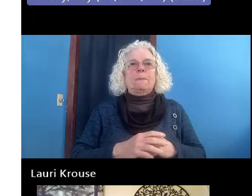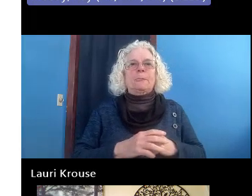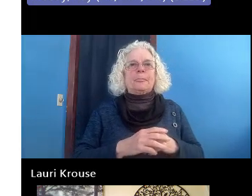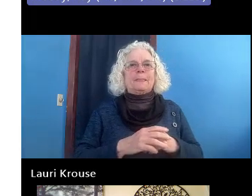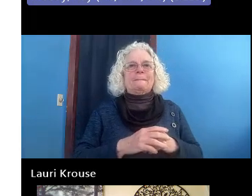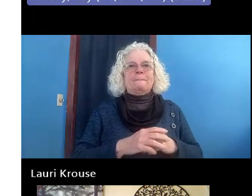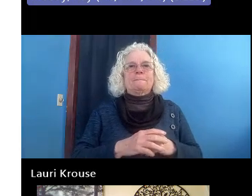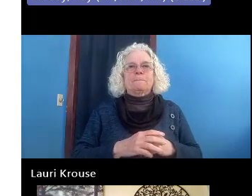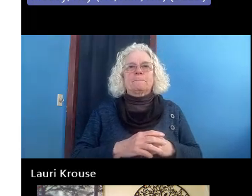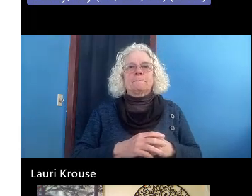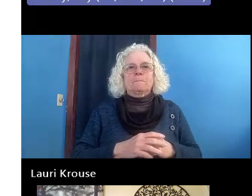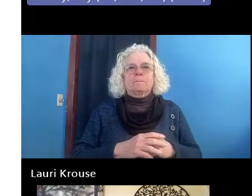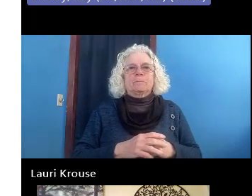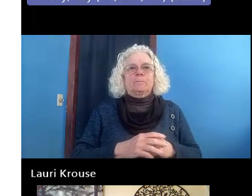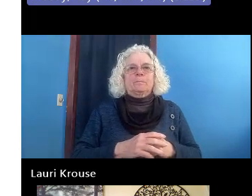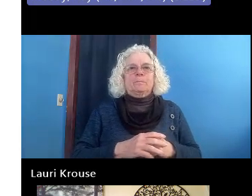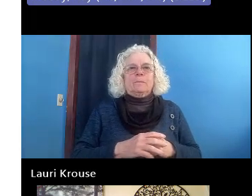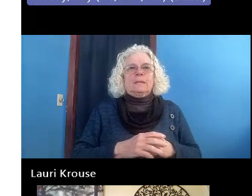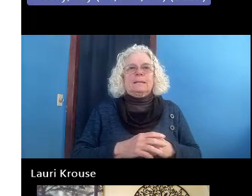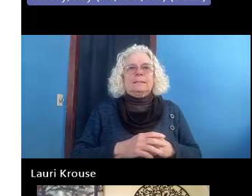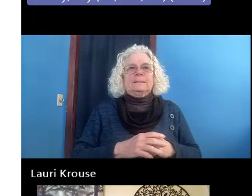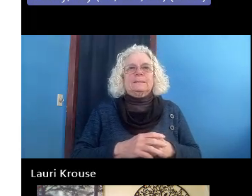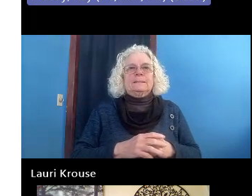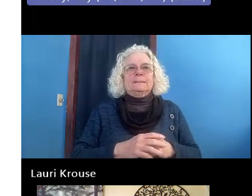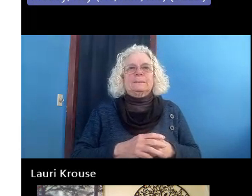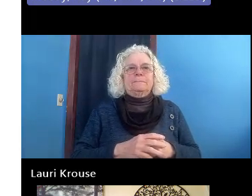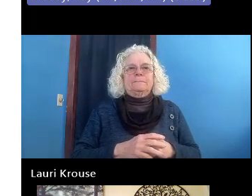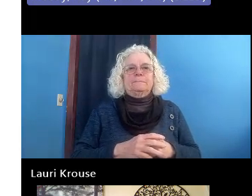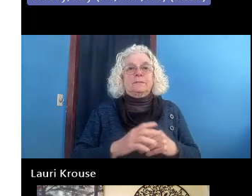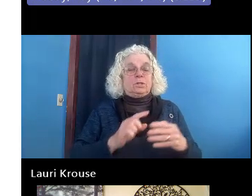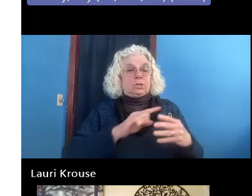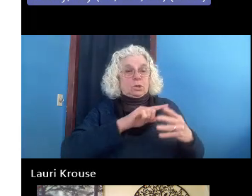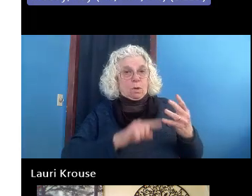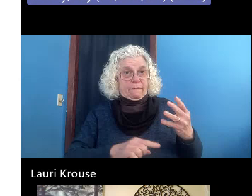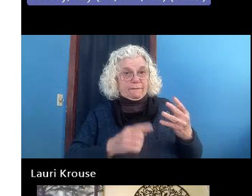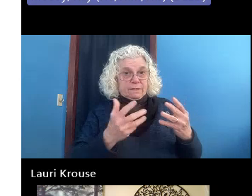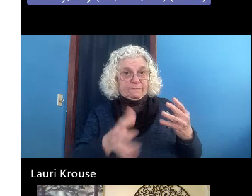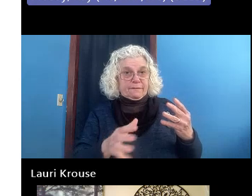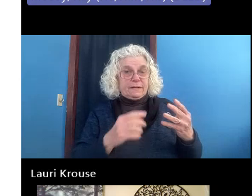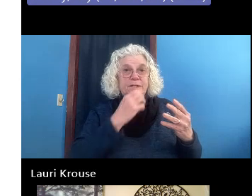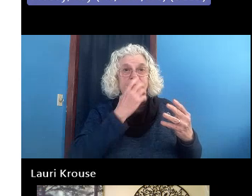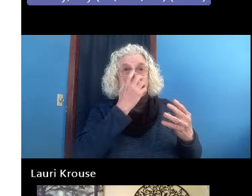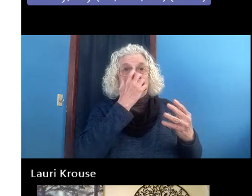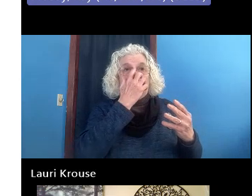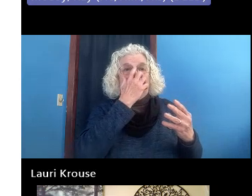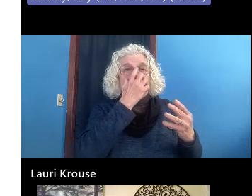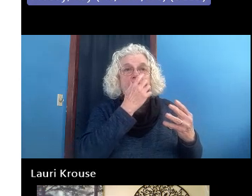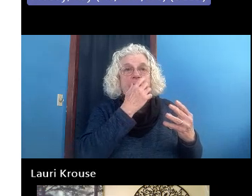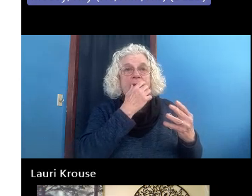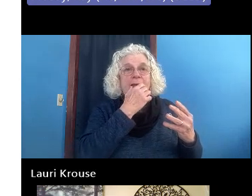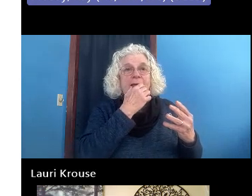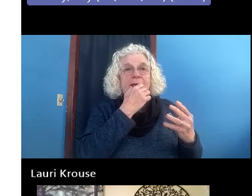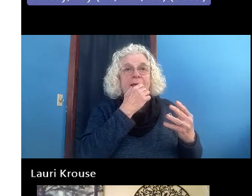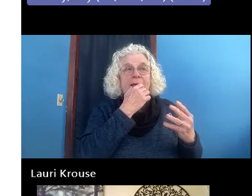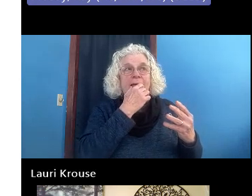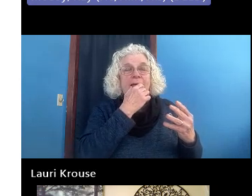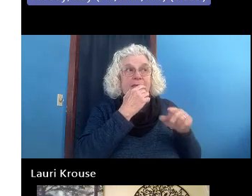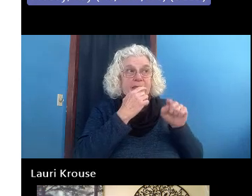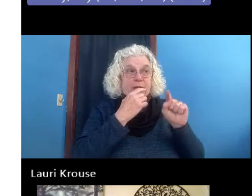Mhm. All right, cool. So yeah, once all that is done, as an employer, you can